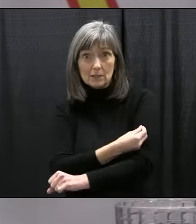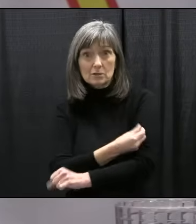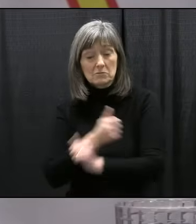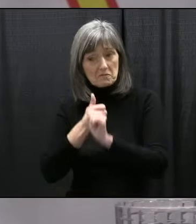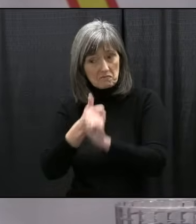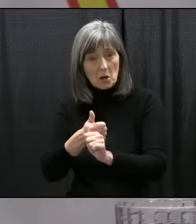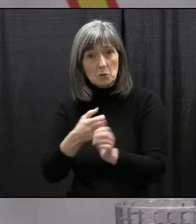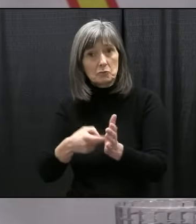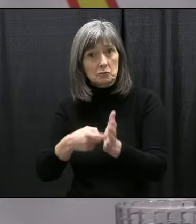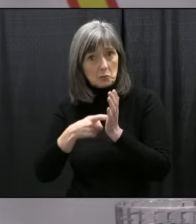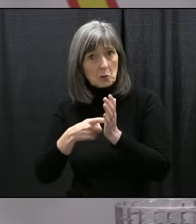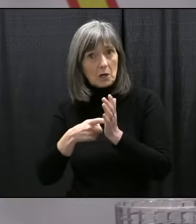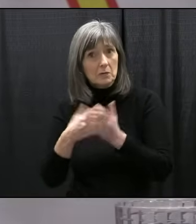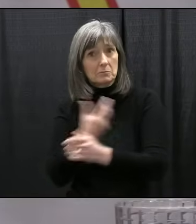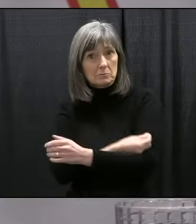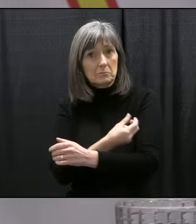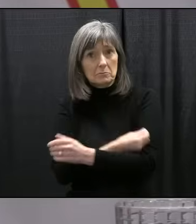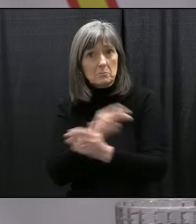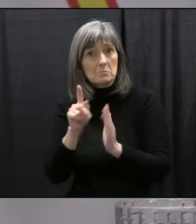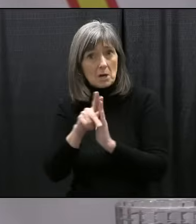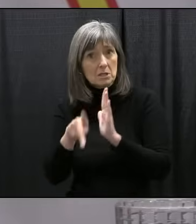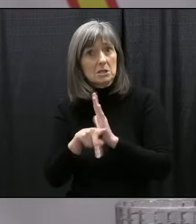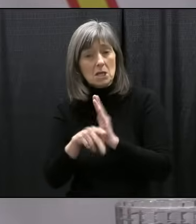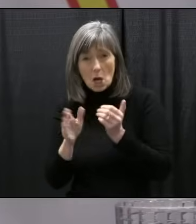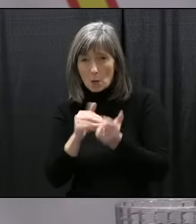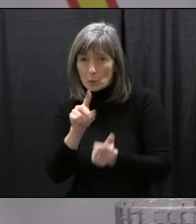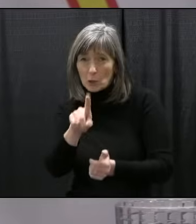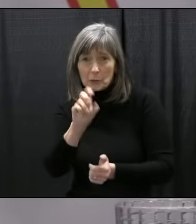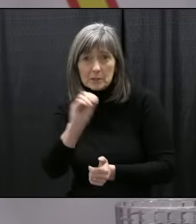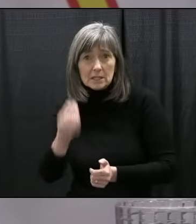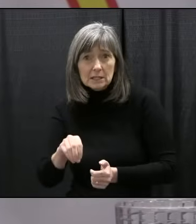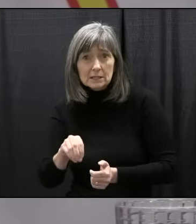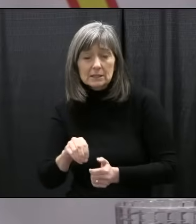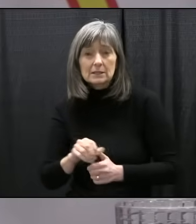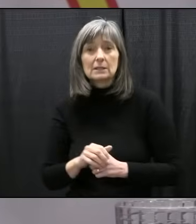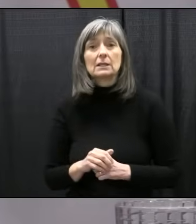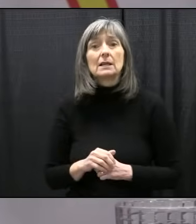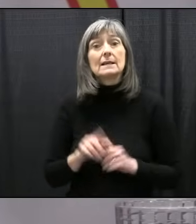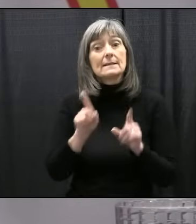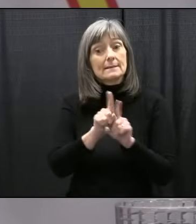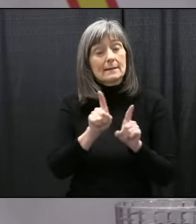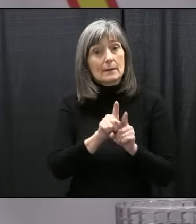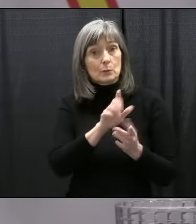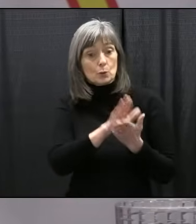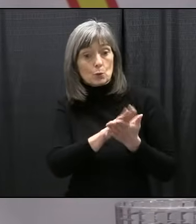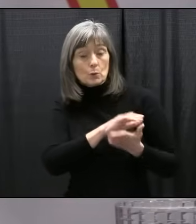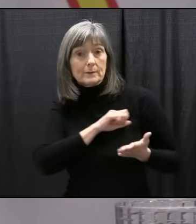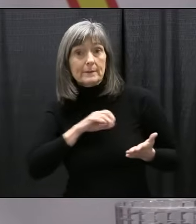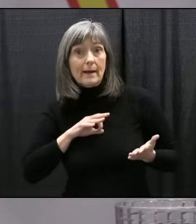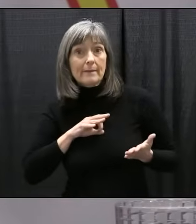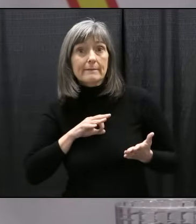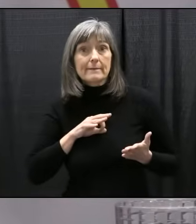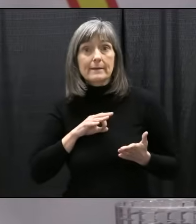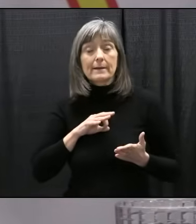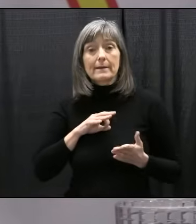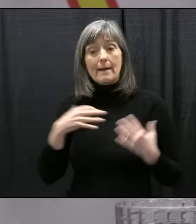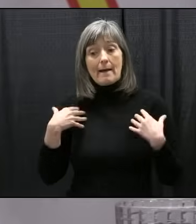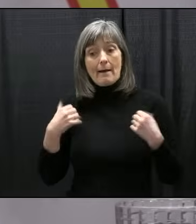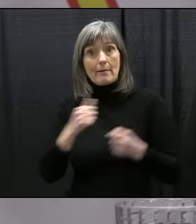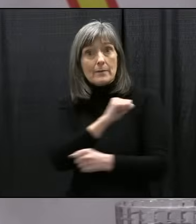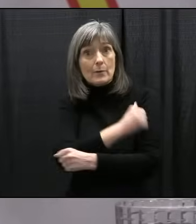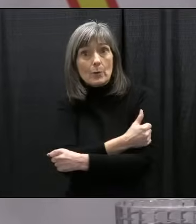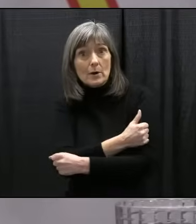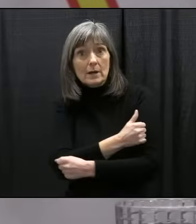our mandatory vaccination policy. And we're very close to 100% with school staff and health authority employees as